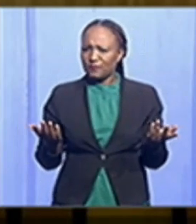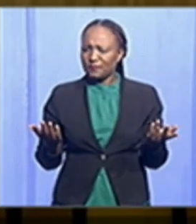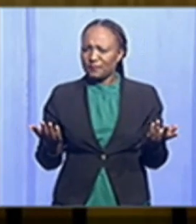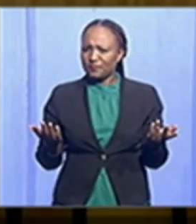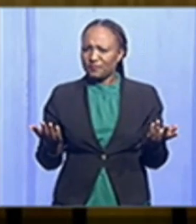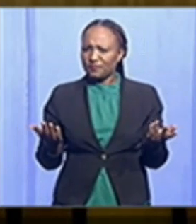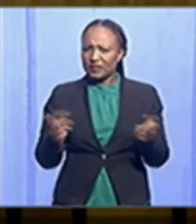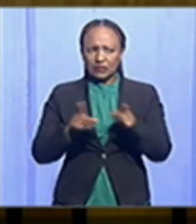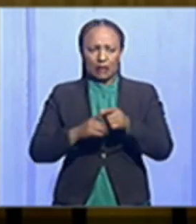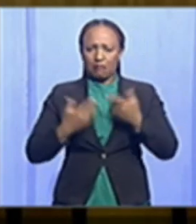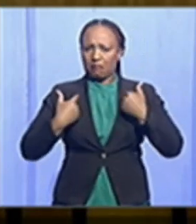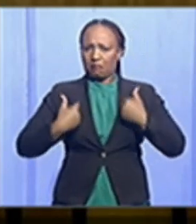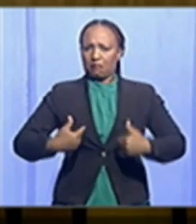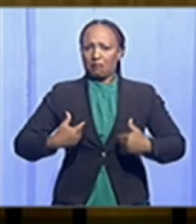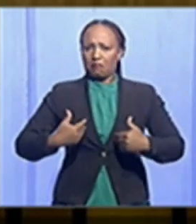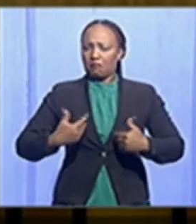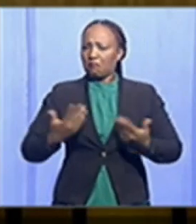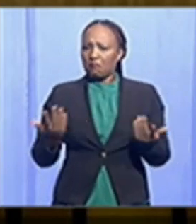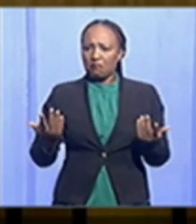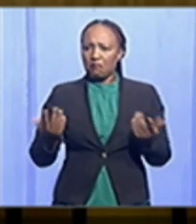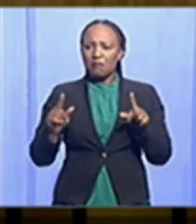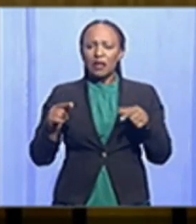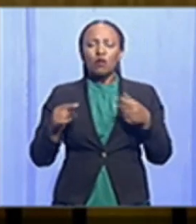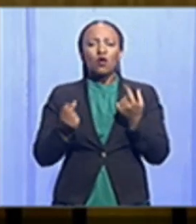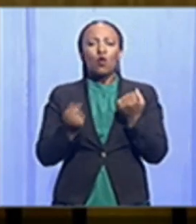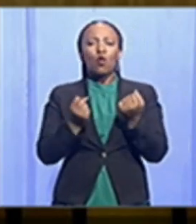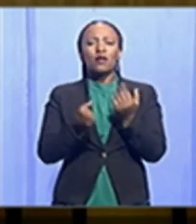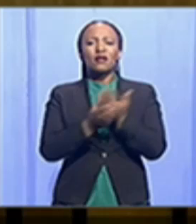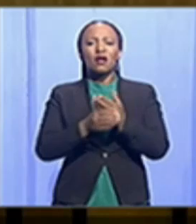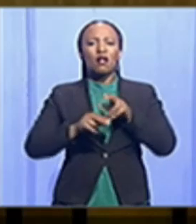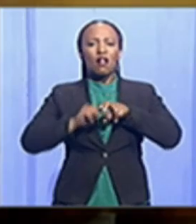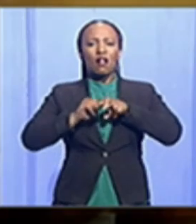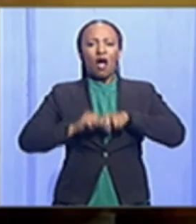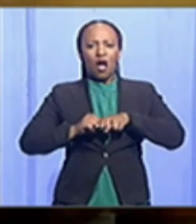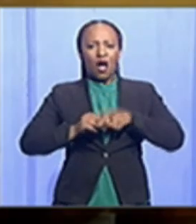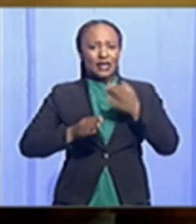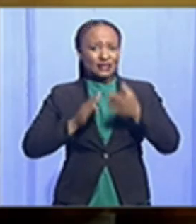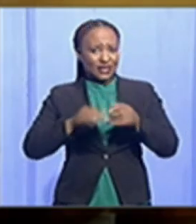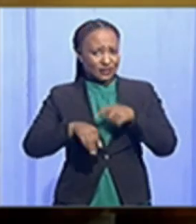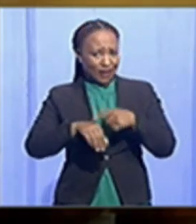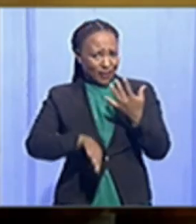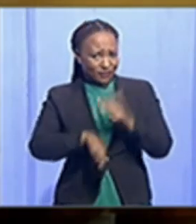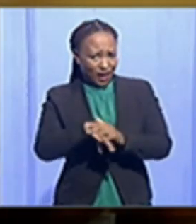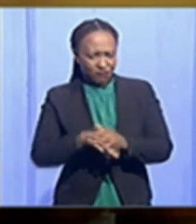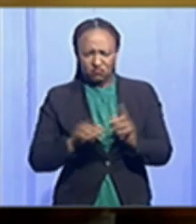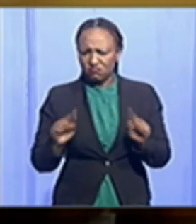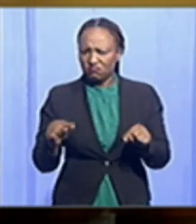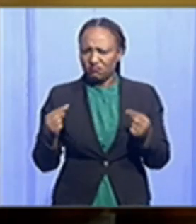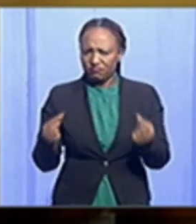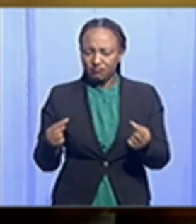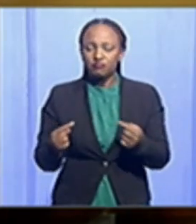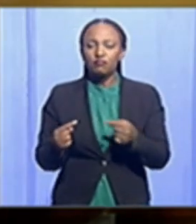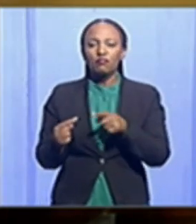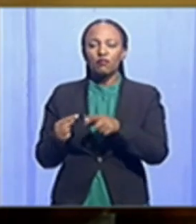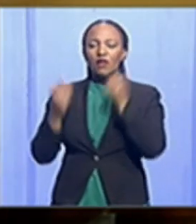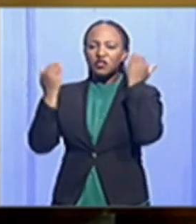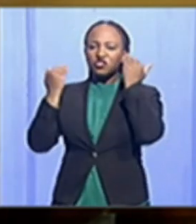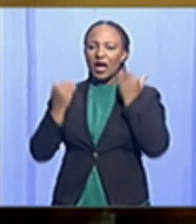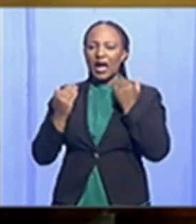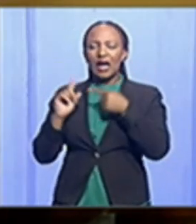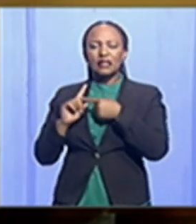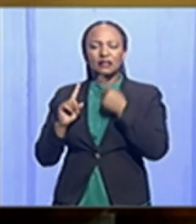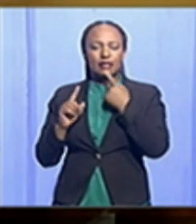Even myself, I can't be sitting in this case until I die. moahlodi Ratha o gateletše gore go be go se ya